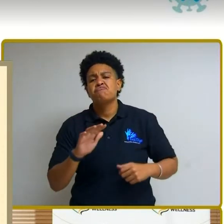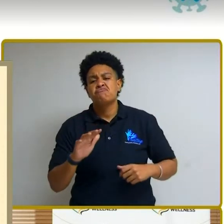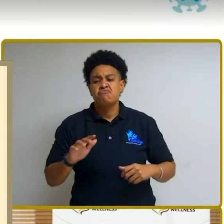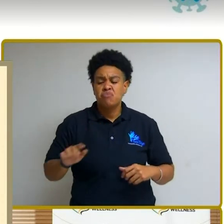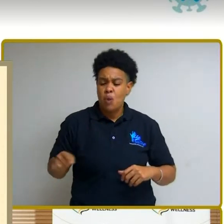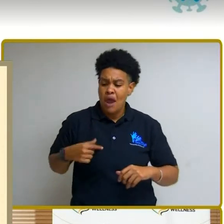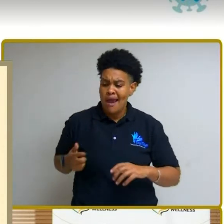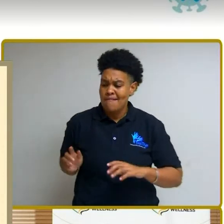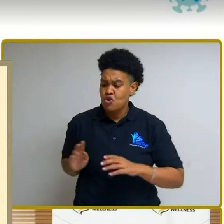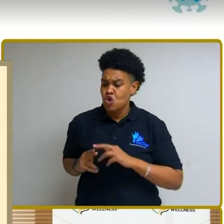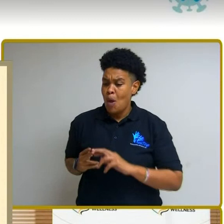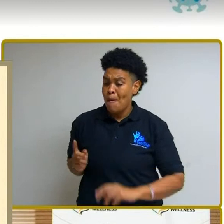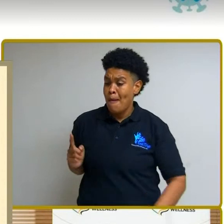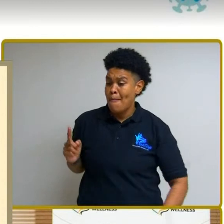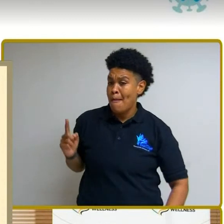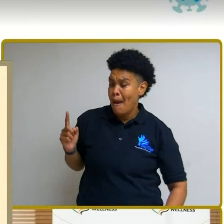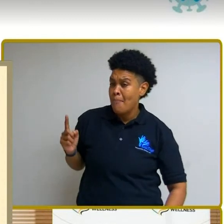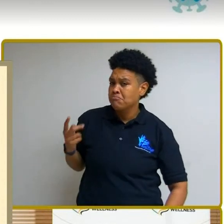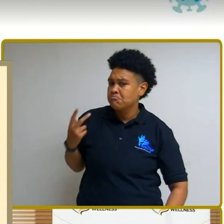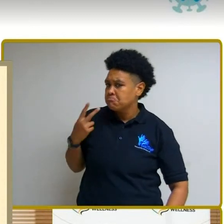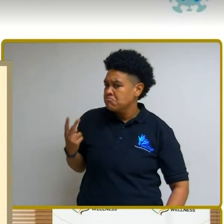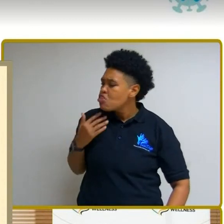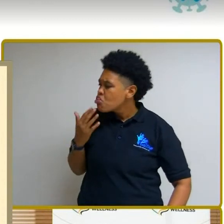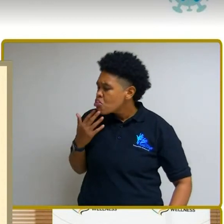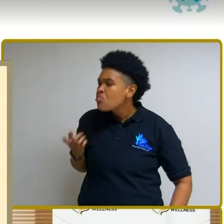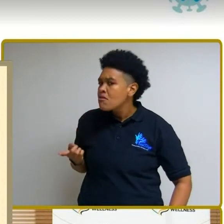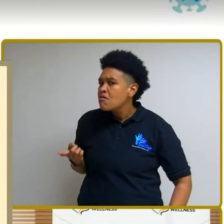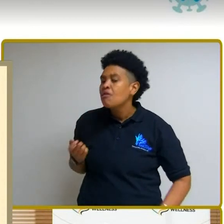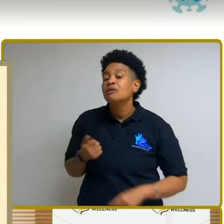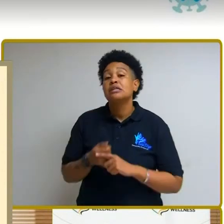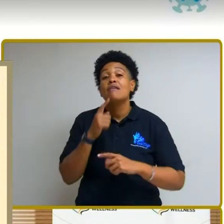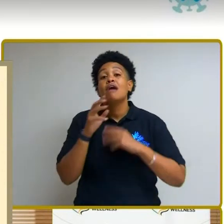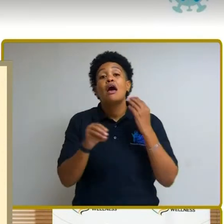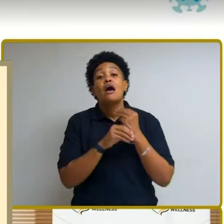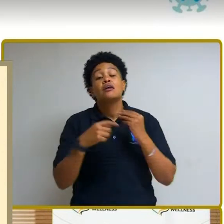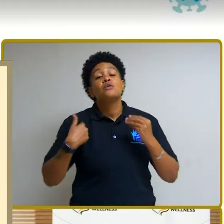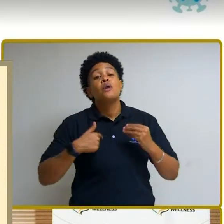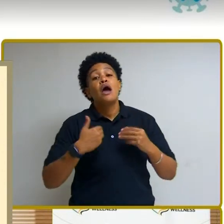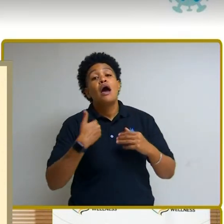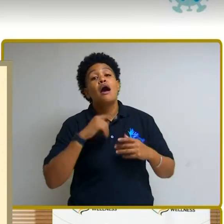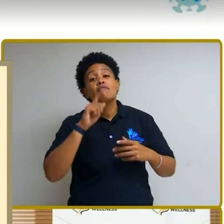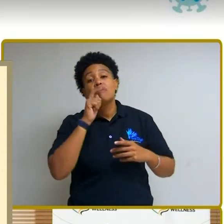a peak in the number, in the positivity rate, and then we have been